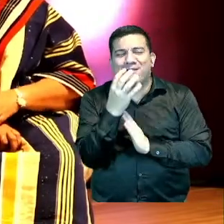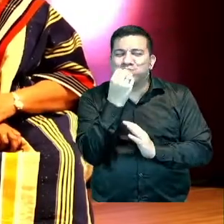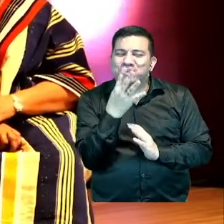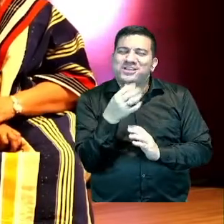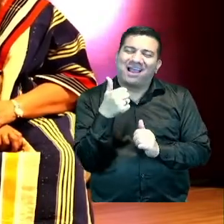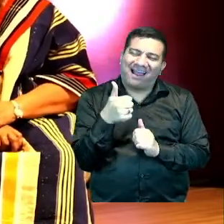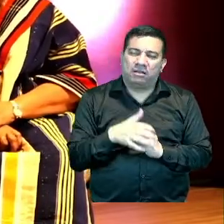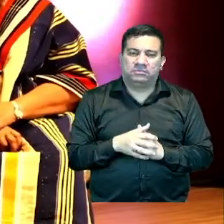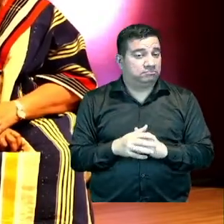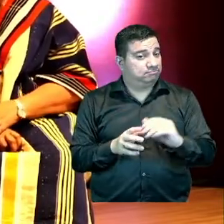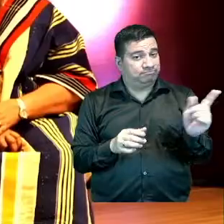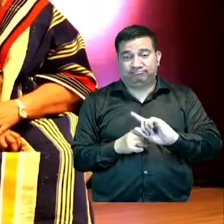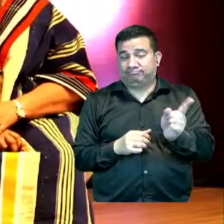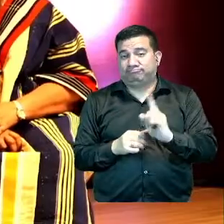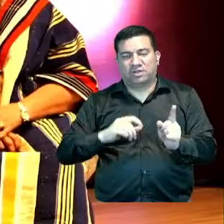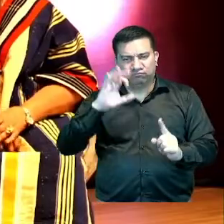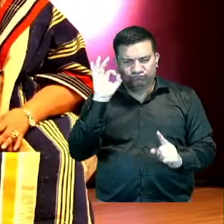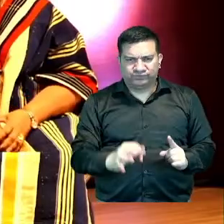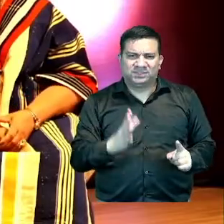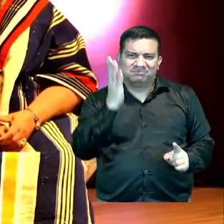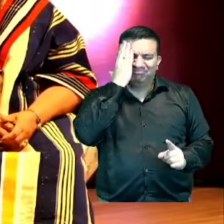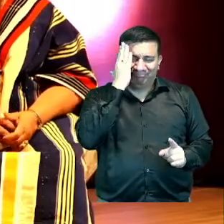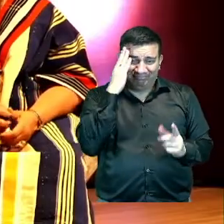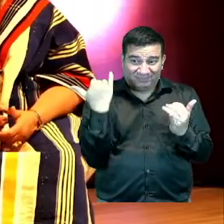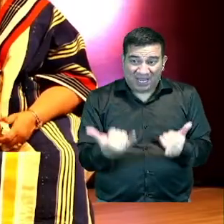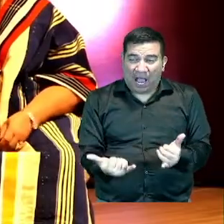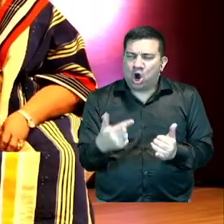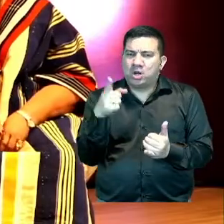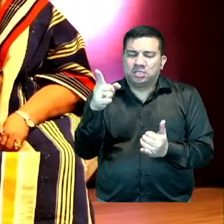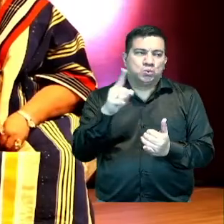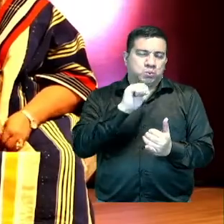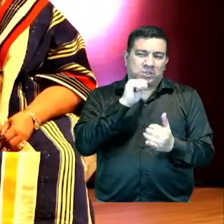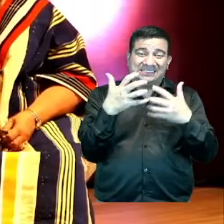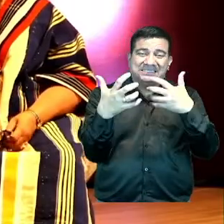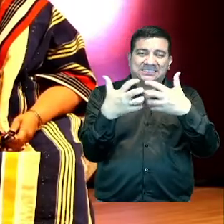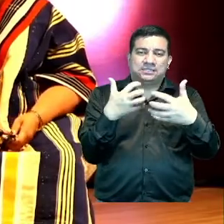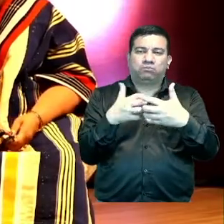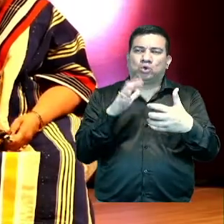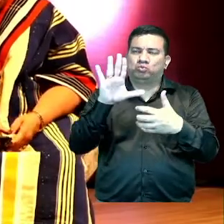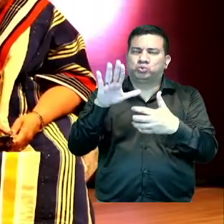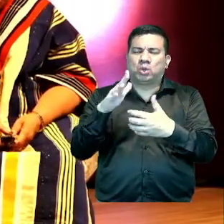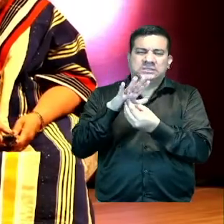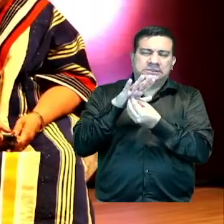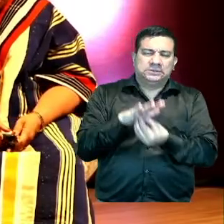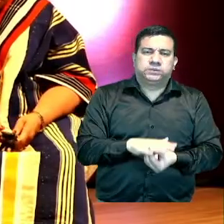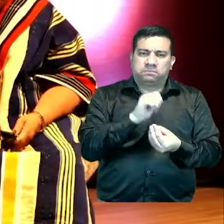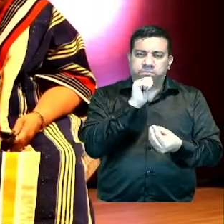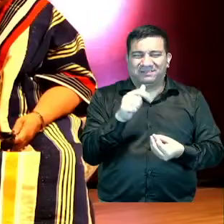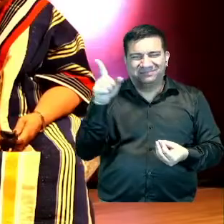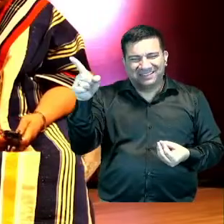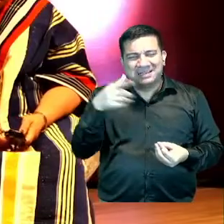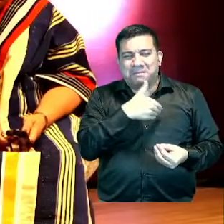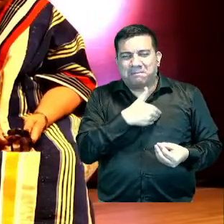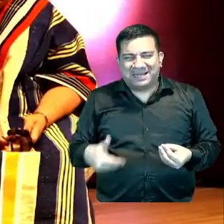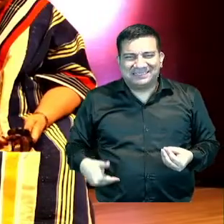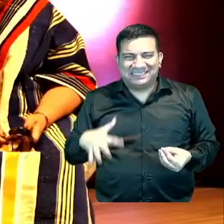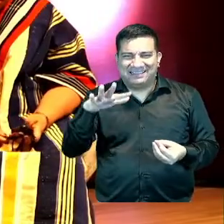accompany a man that has fought against the oppressive system of this country,